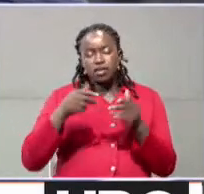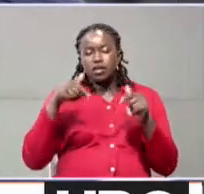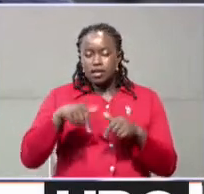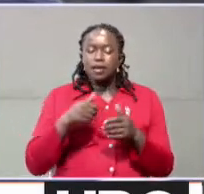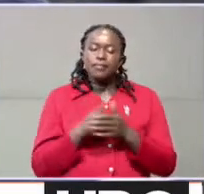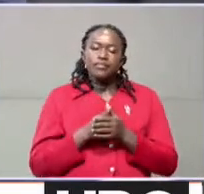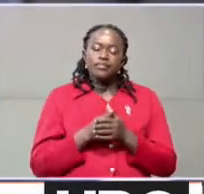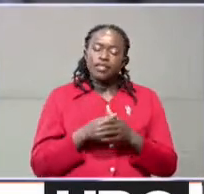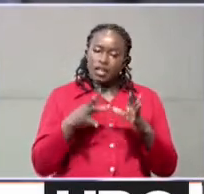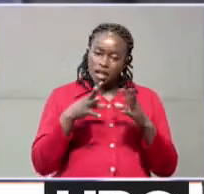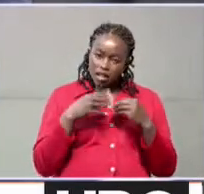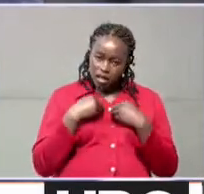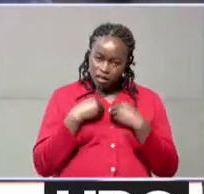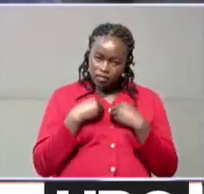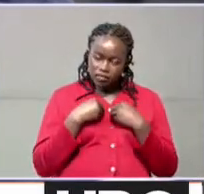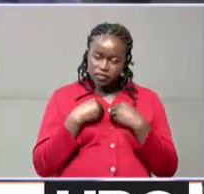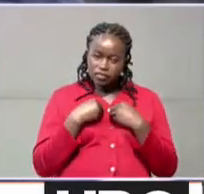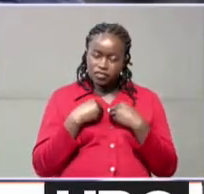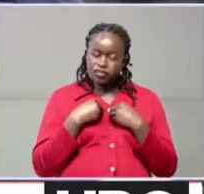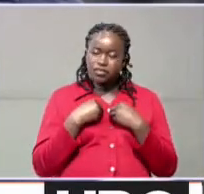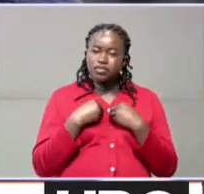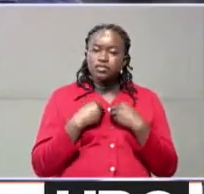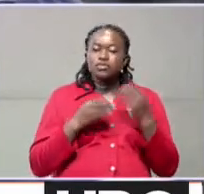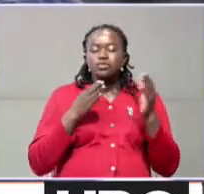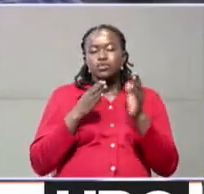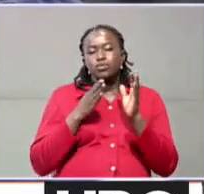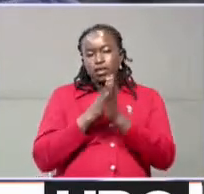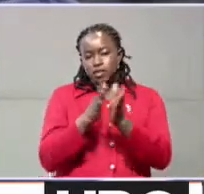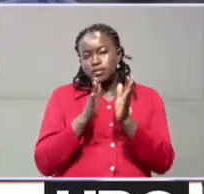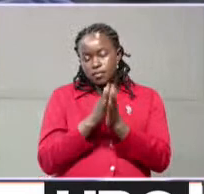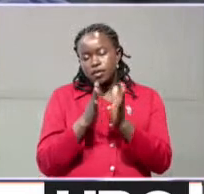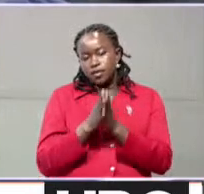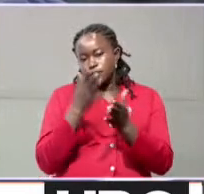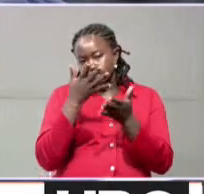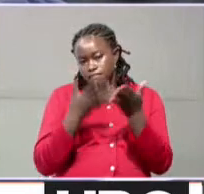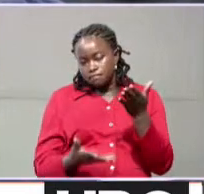allow me to state as follows